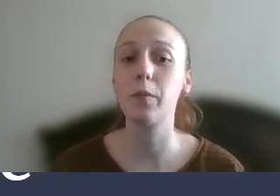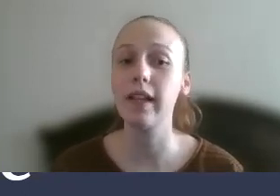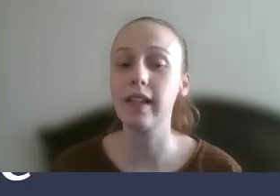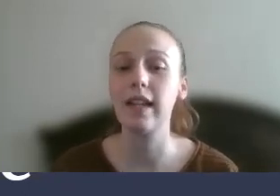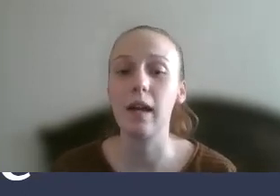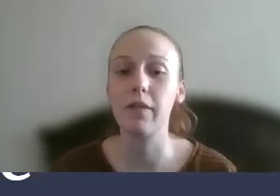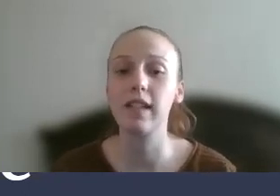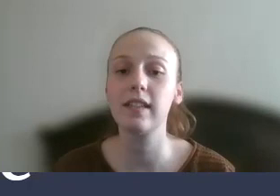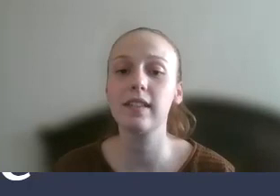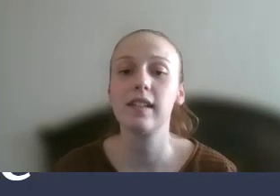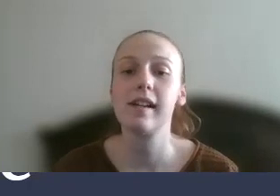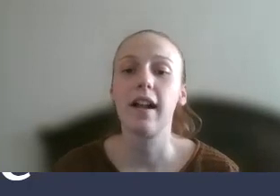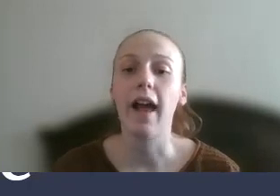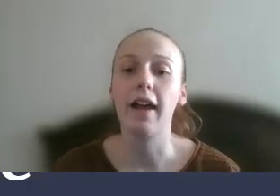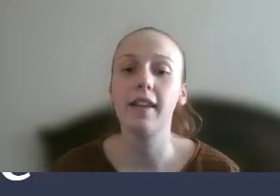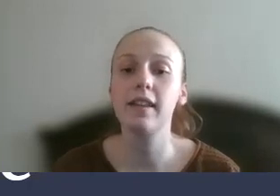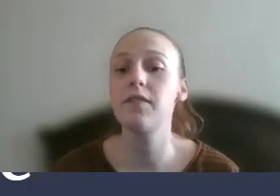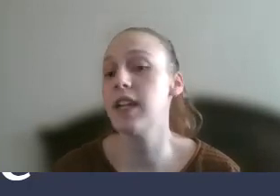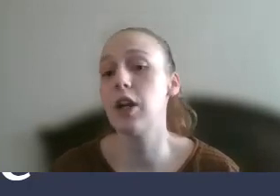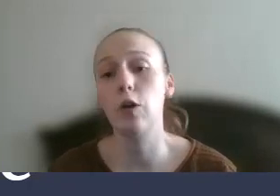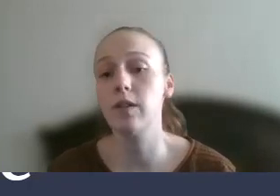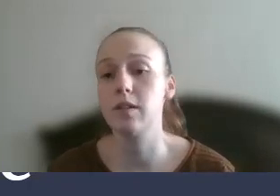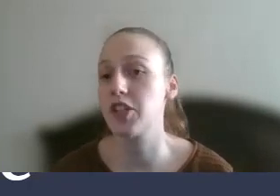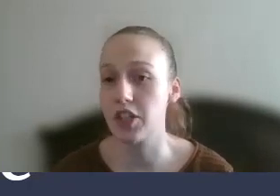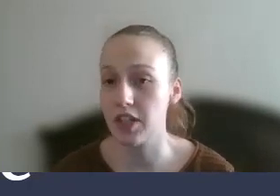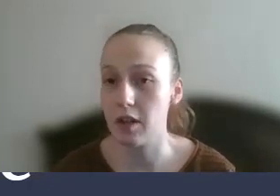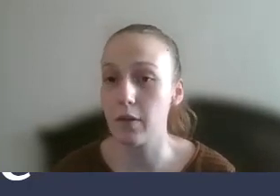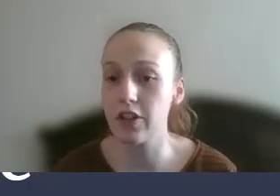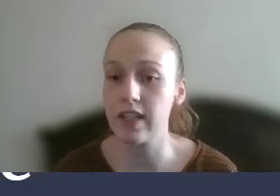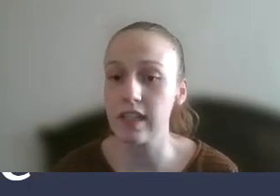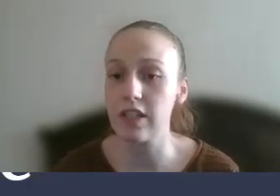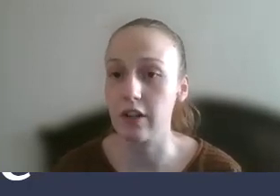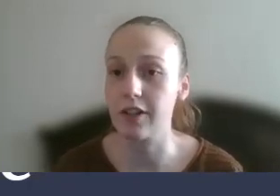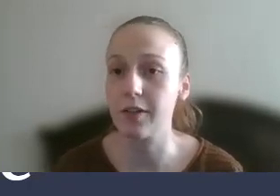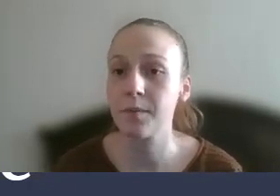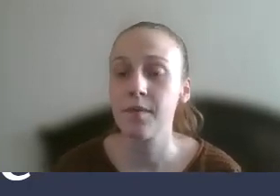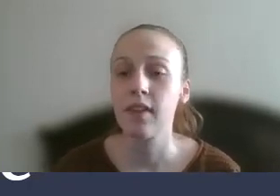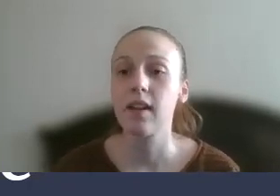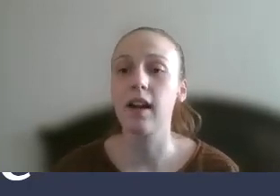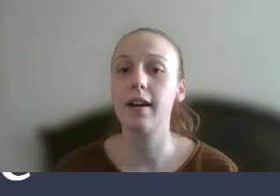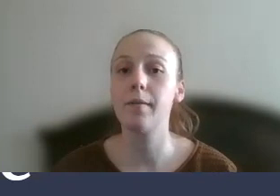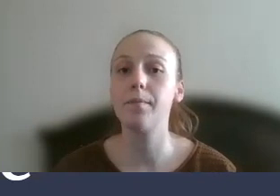as a permanent nighttime residence. And then living in a homeless emergency shelter.